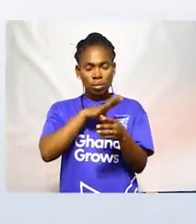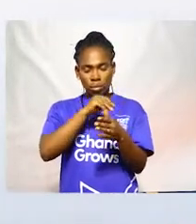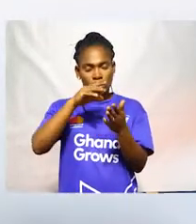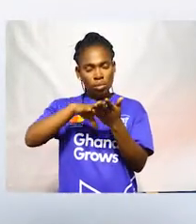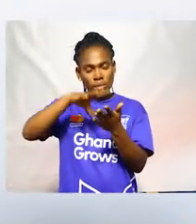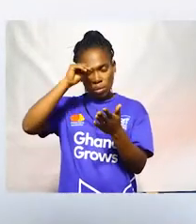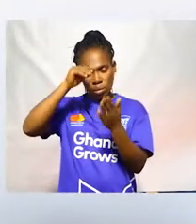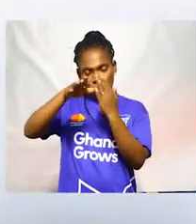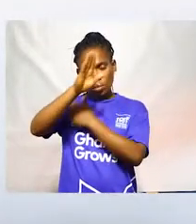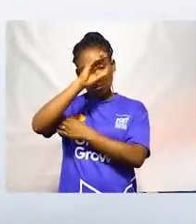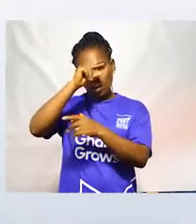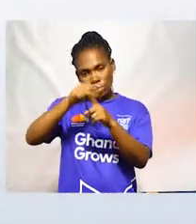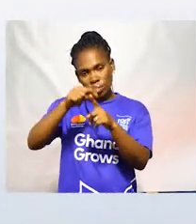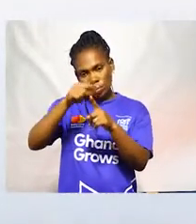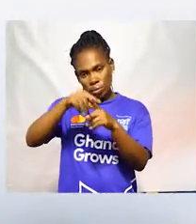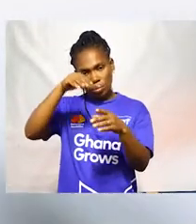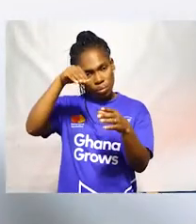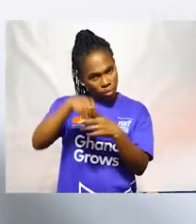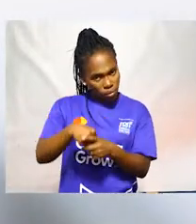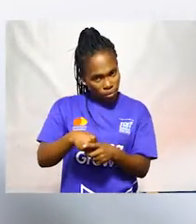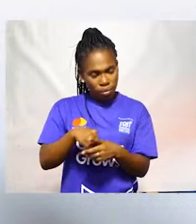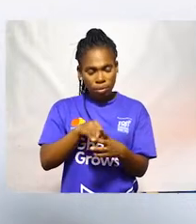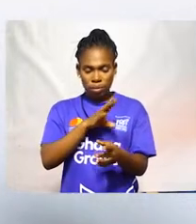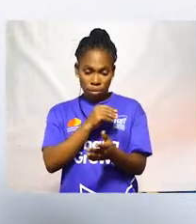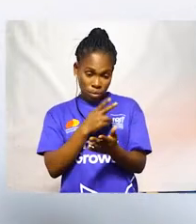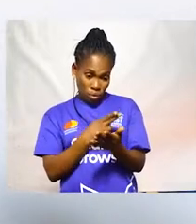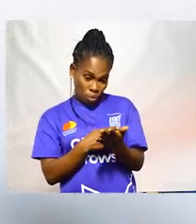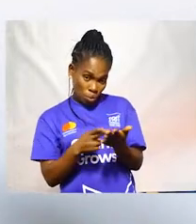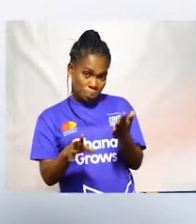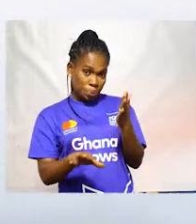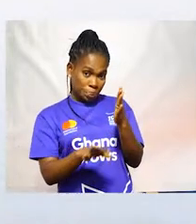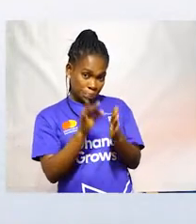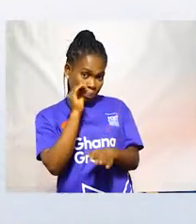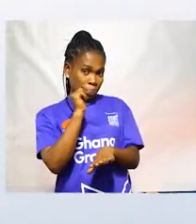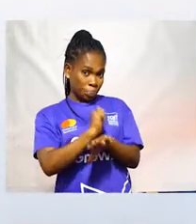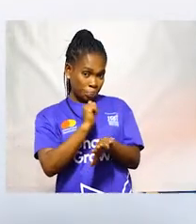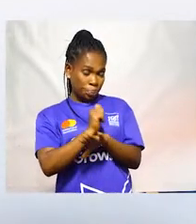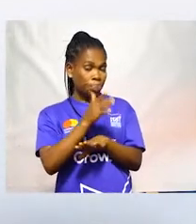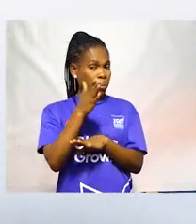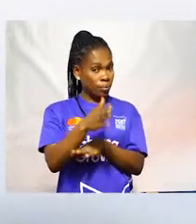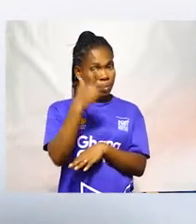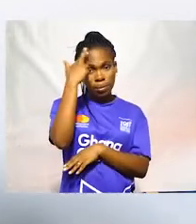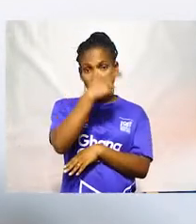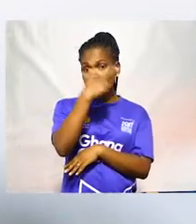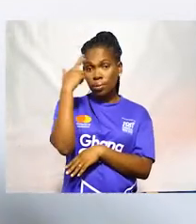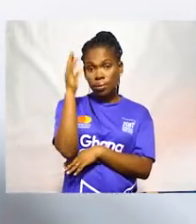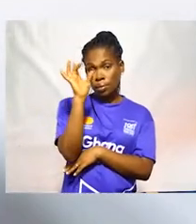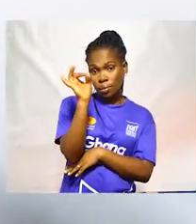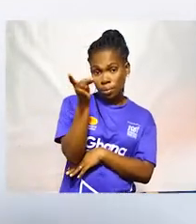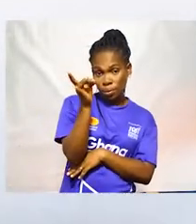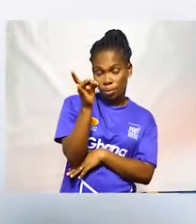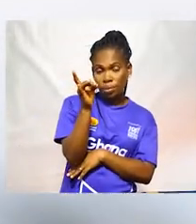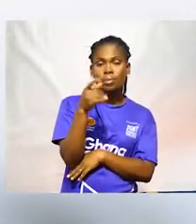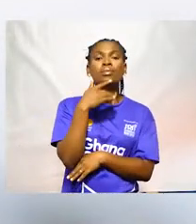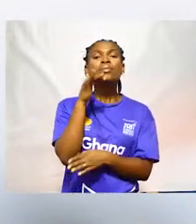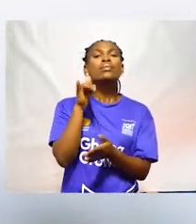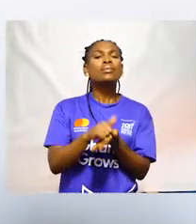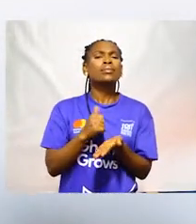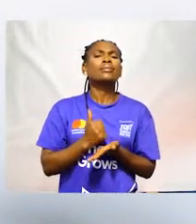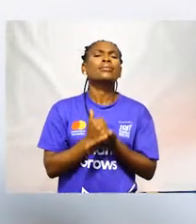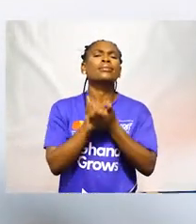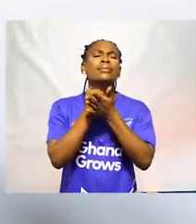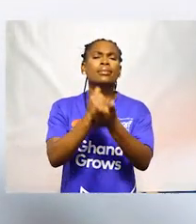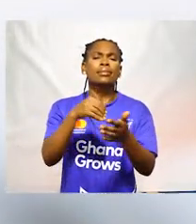the fellowship with the Holy Spirit comes in. Scripture tells us in Romans chapter 8 that he helps in our